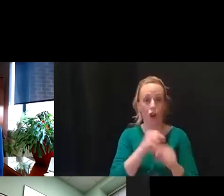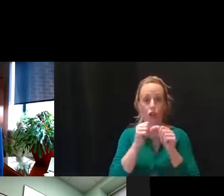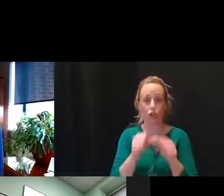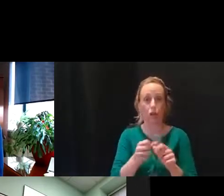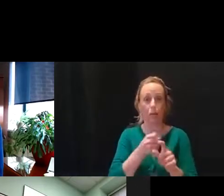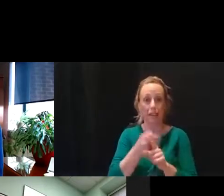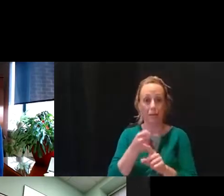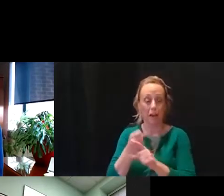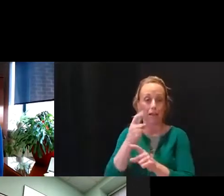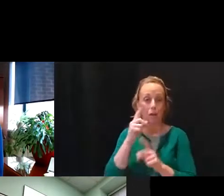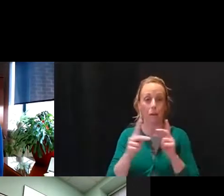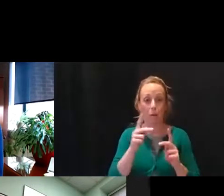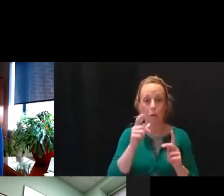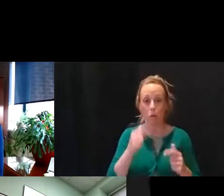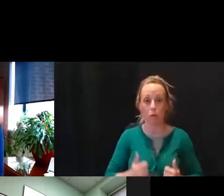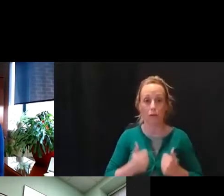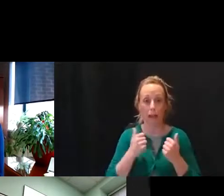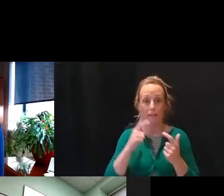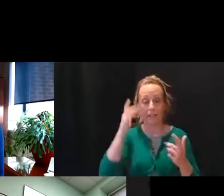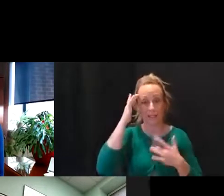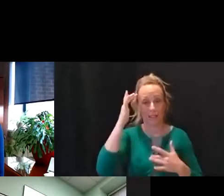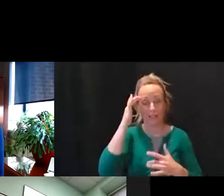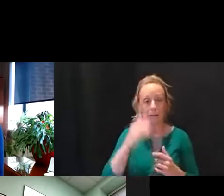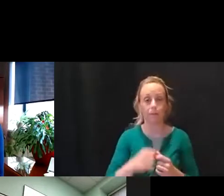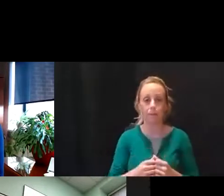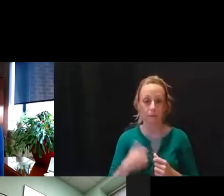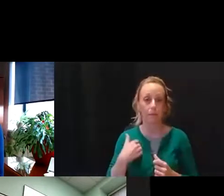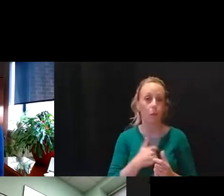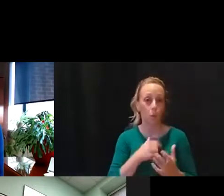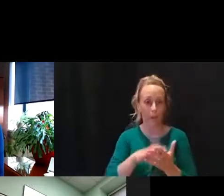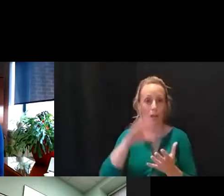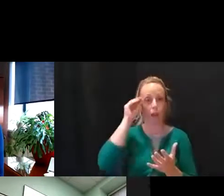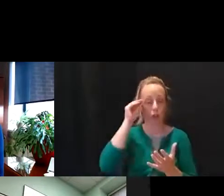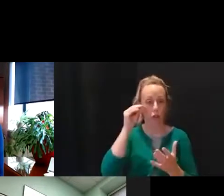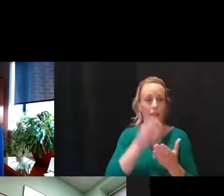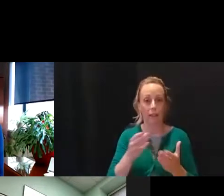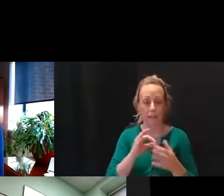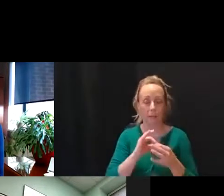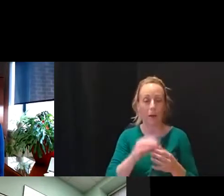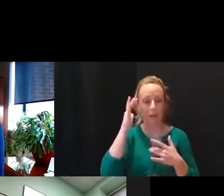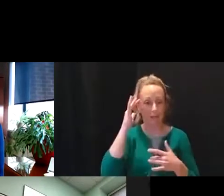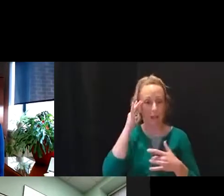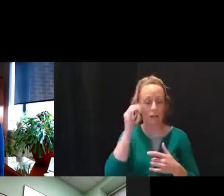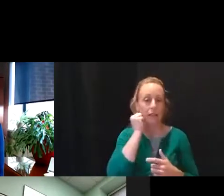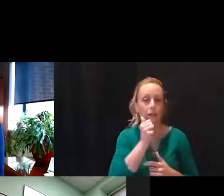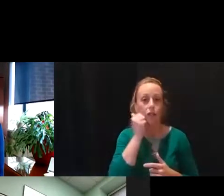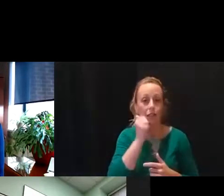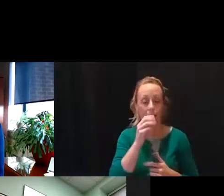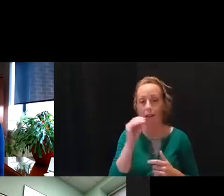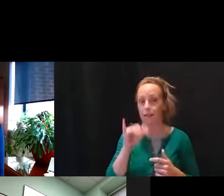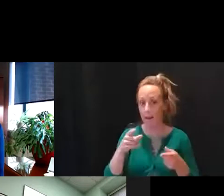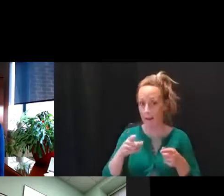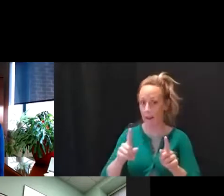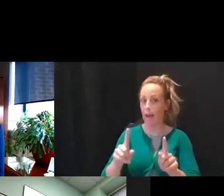that survive this illness. We learn things about this virus every single day, and that allows guidance